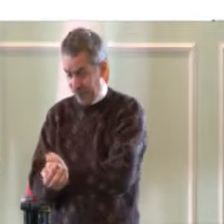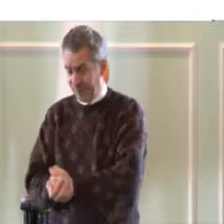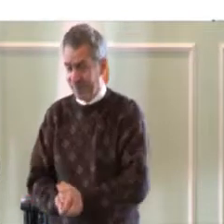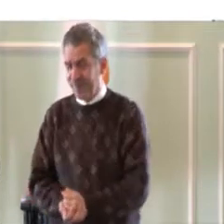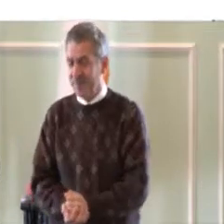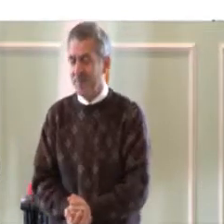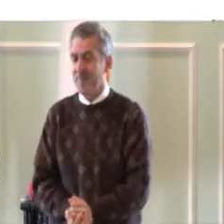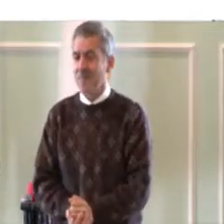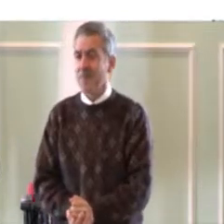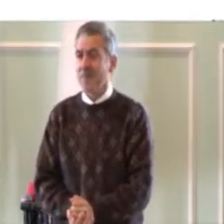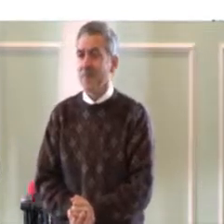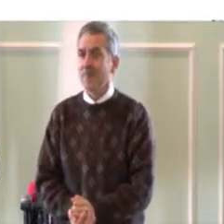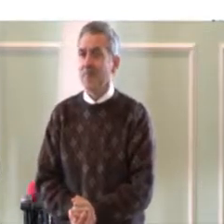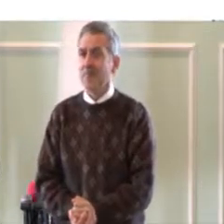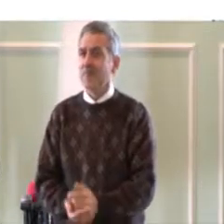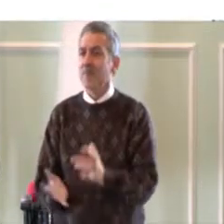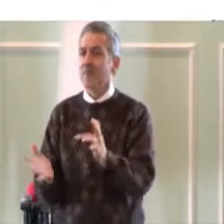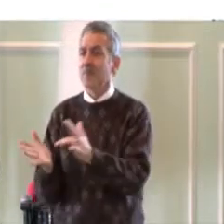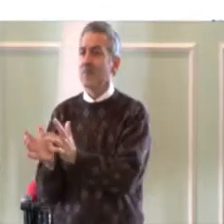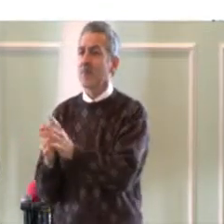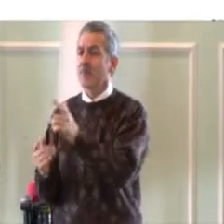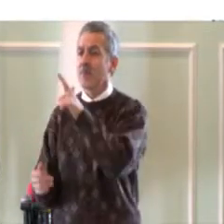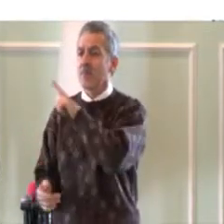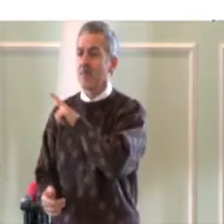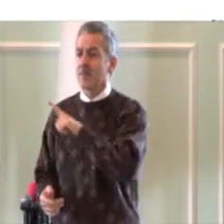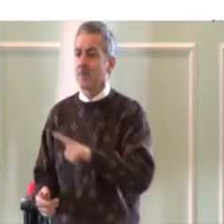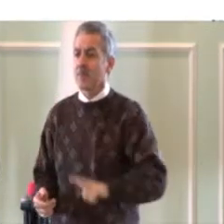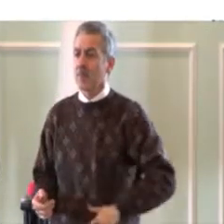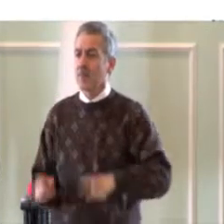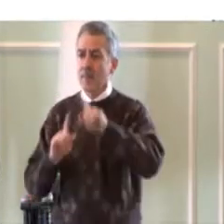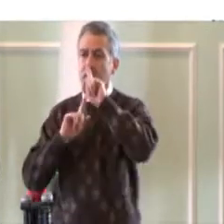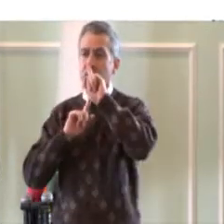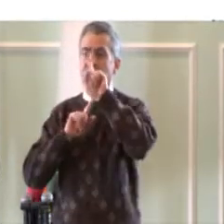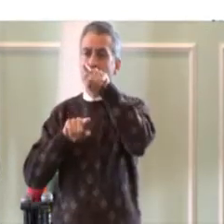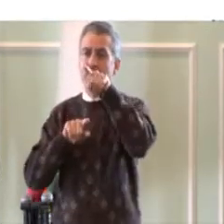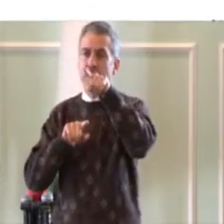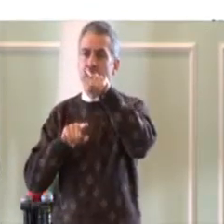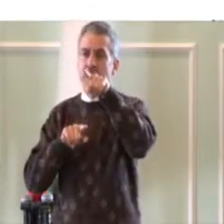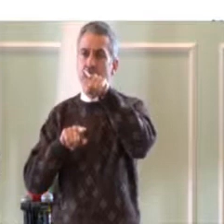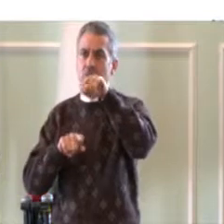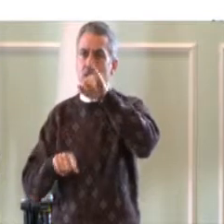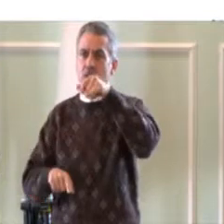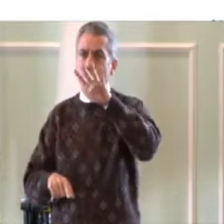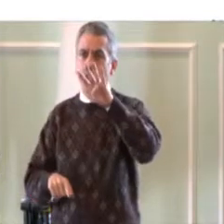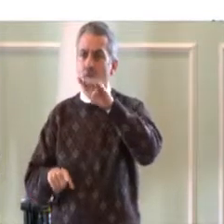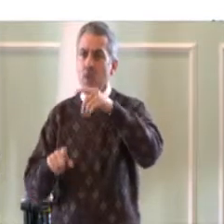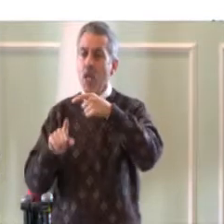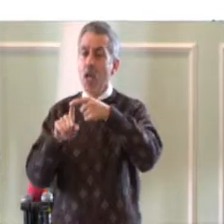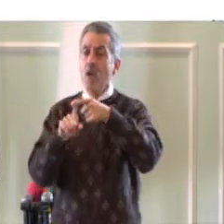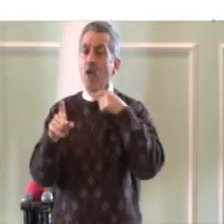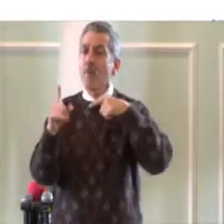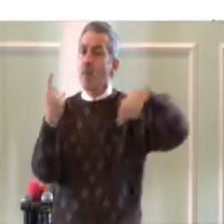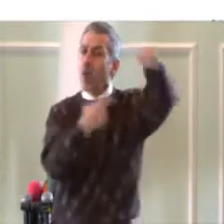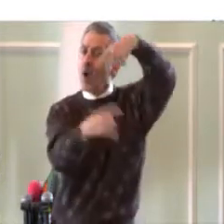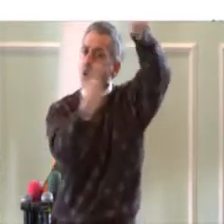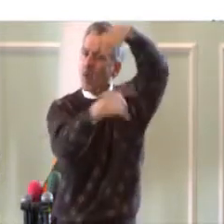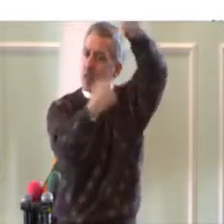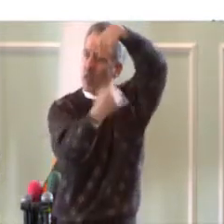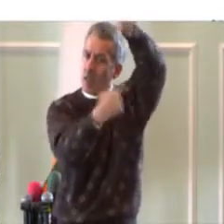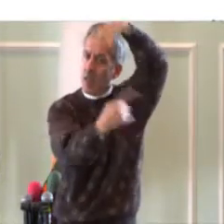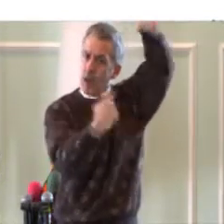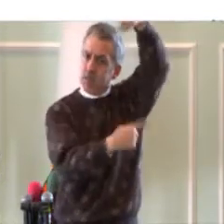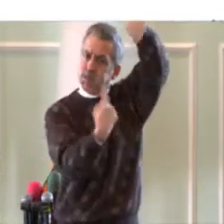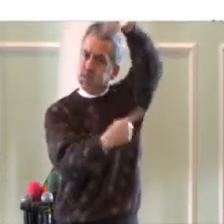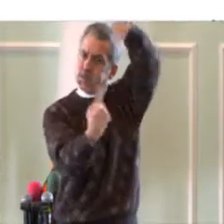All right, the Bible says, then the Lord answered Job out of the whirlwind and